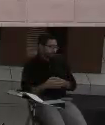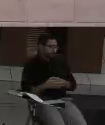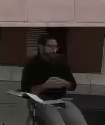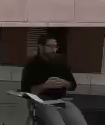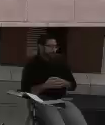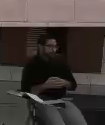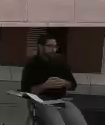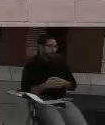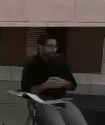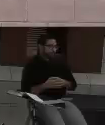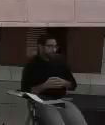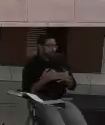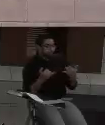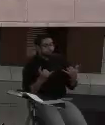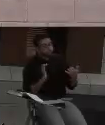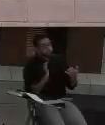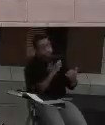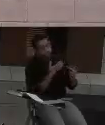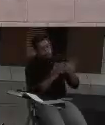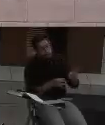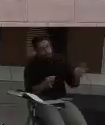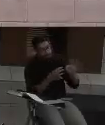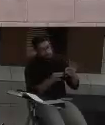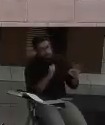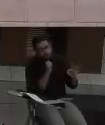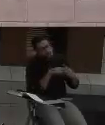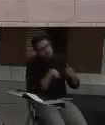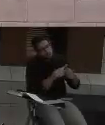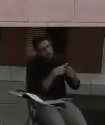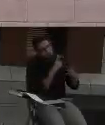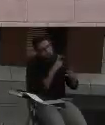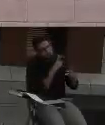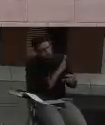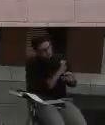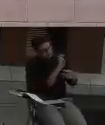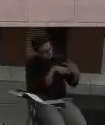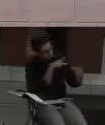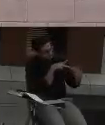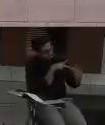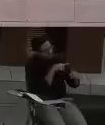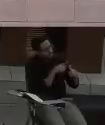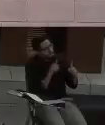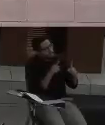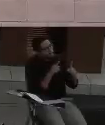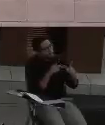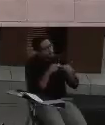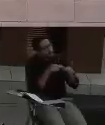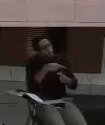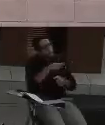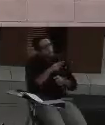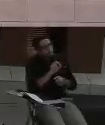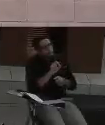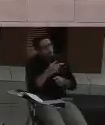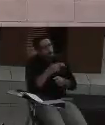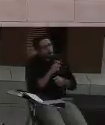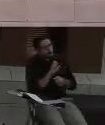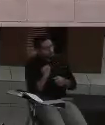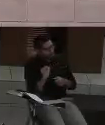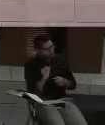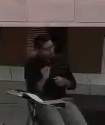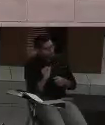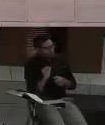this day is, it's not about perfection, it's about progress. Well, it's going to take more than progress to upend our